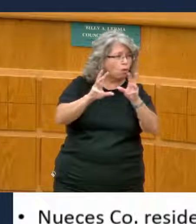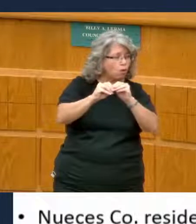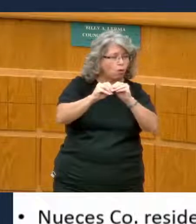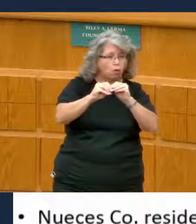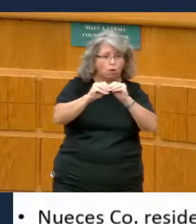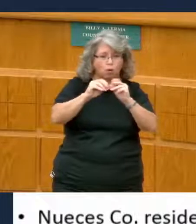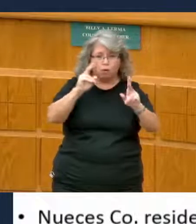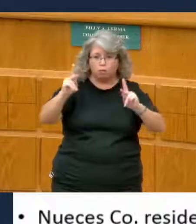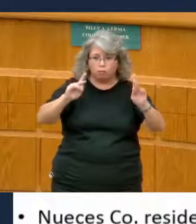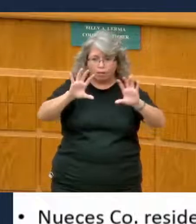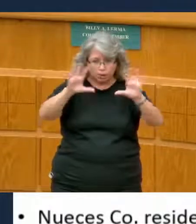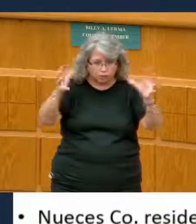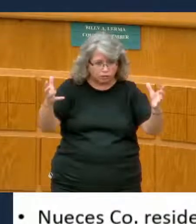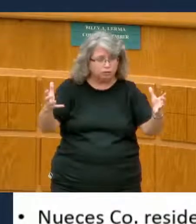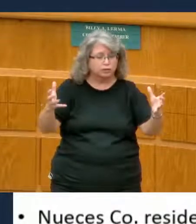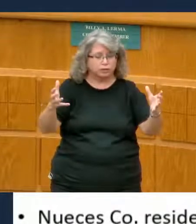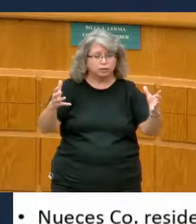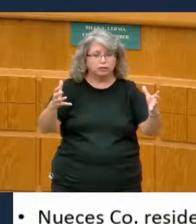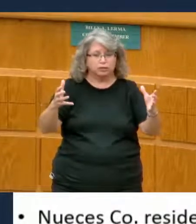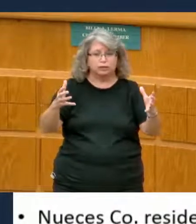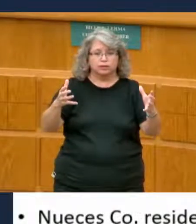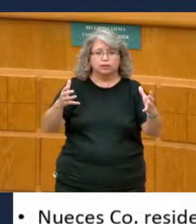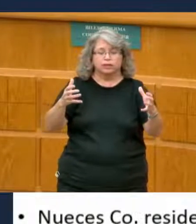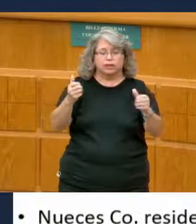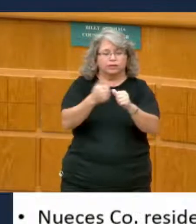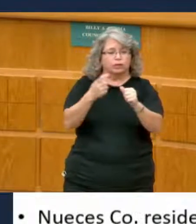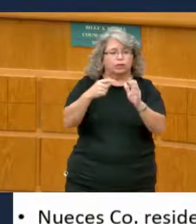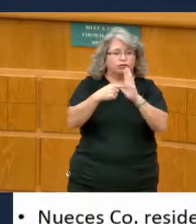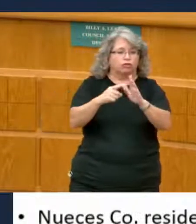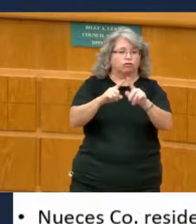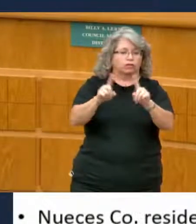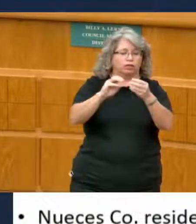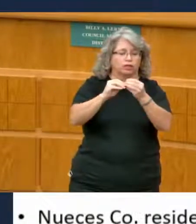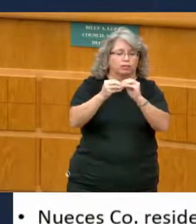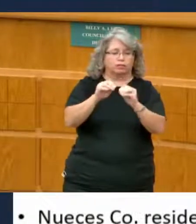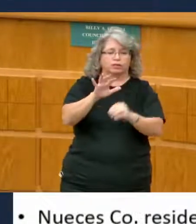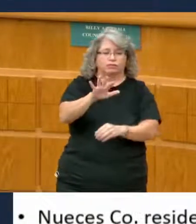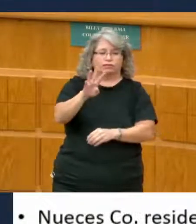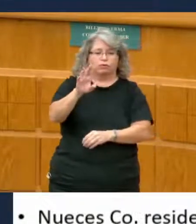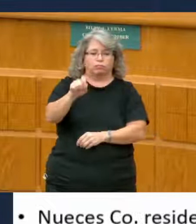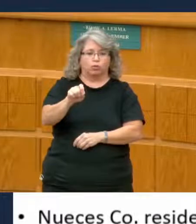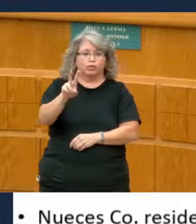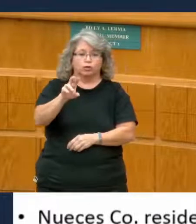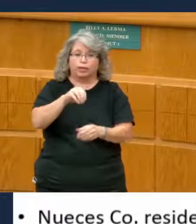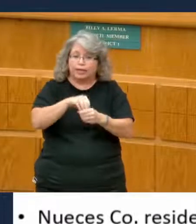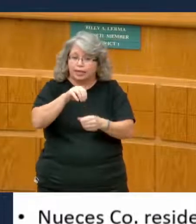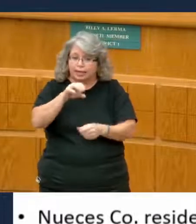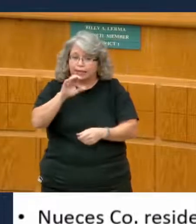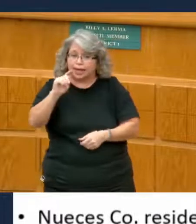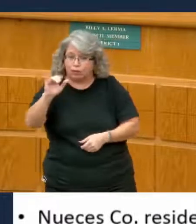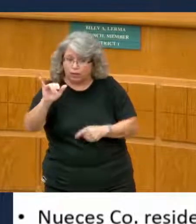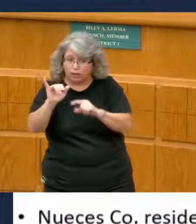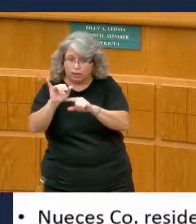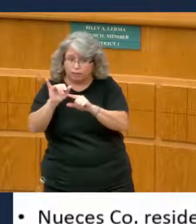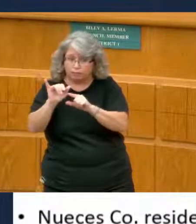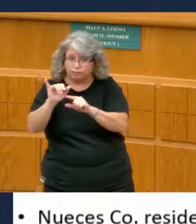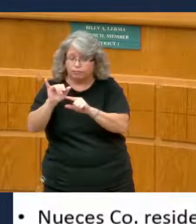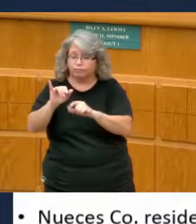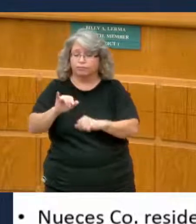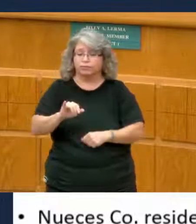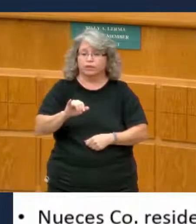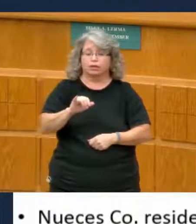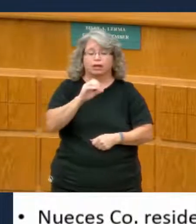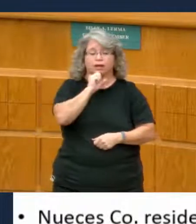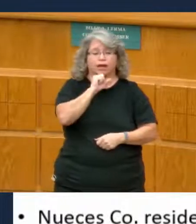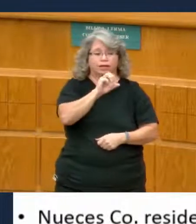looking at statistics, but everybody shows different numbers, so 54.2. If you look at for those aged 65